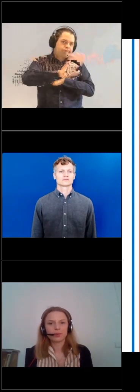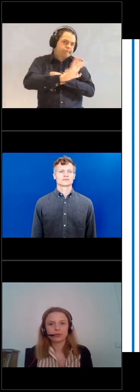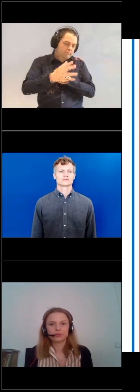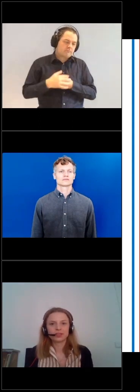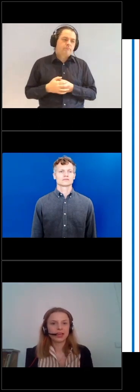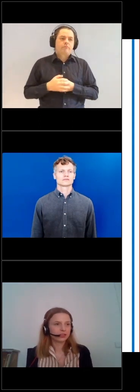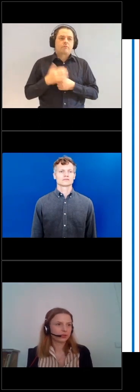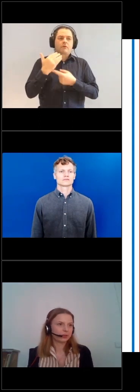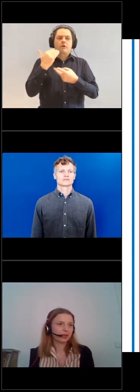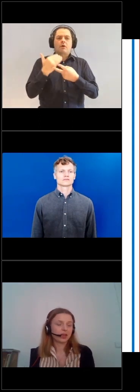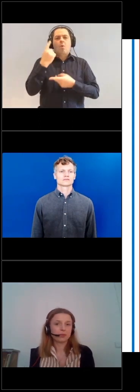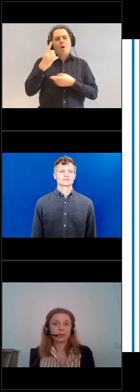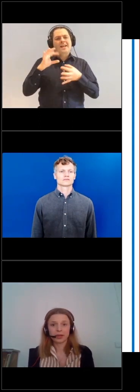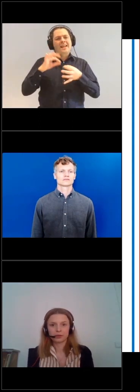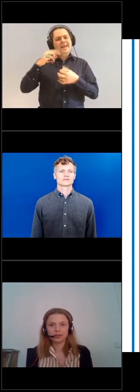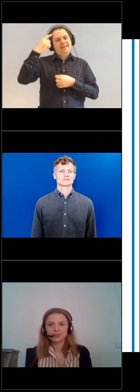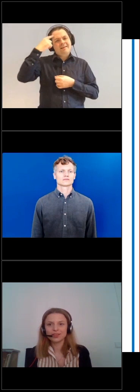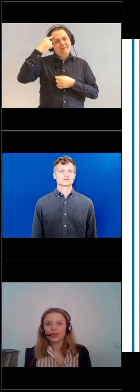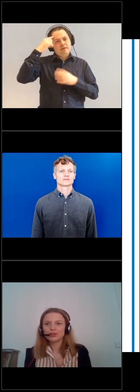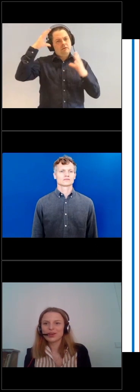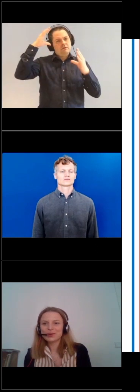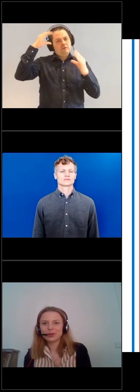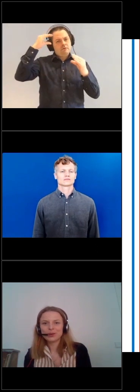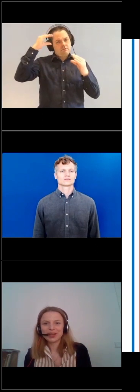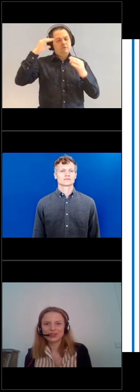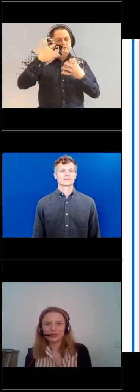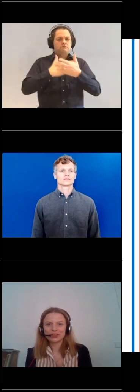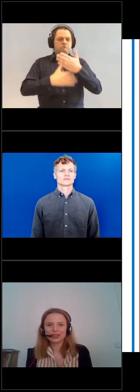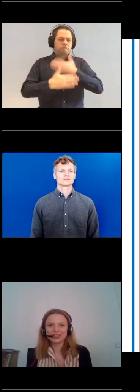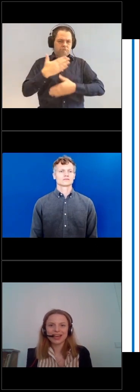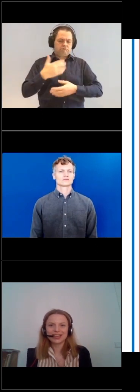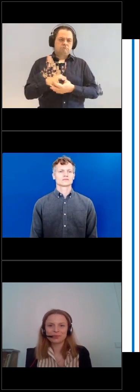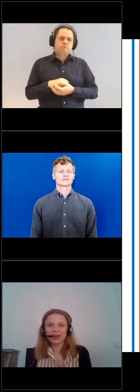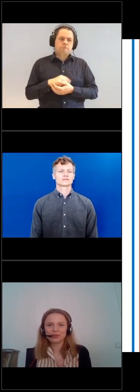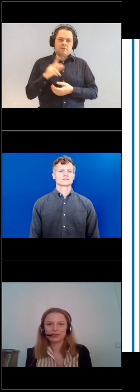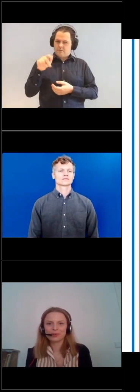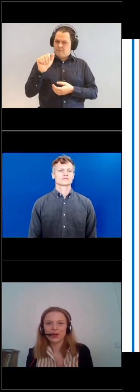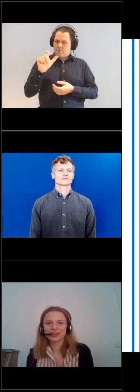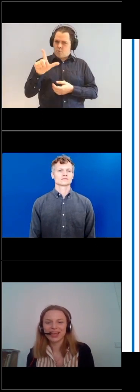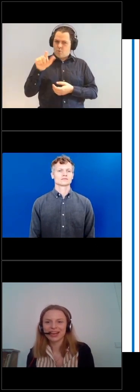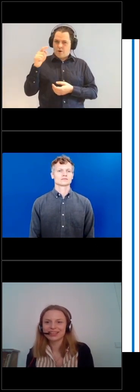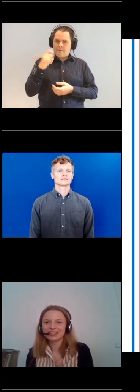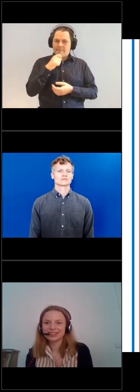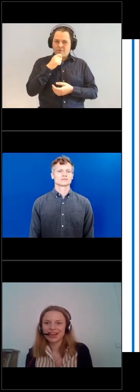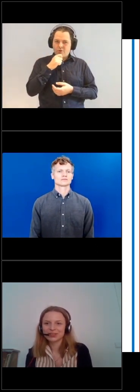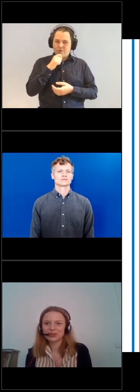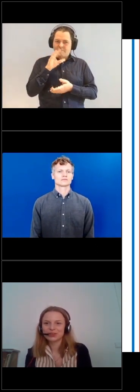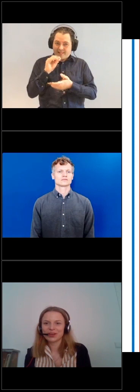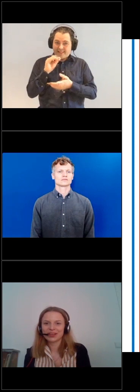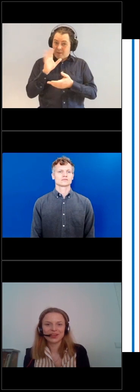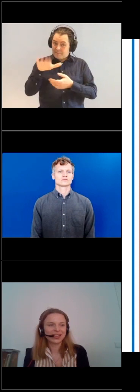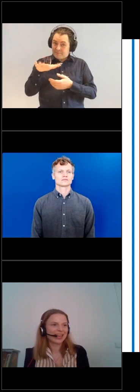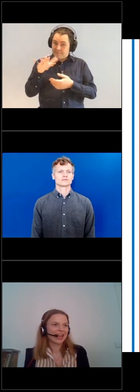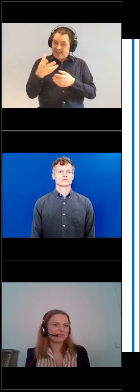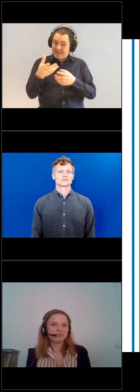persons with intellectual impairments. So Paul, as you've just had your microphone on, can I ask you to